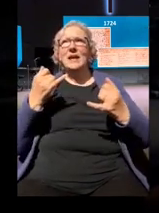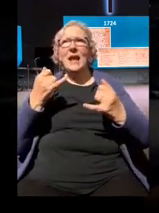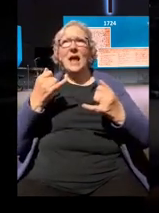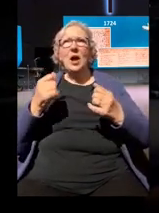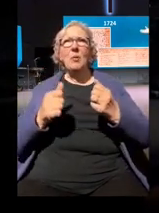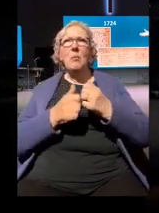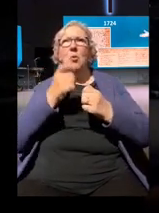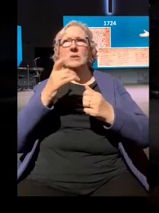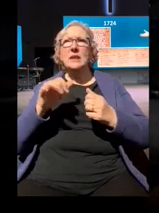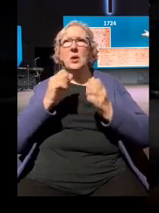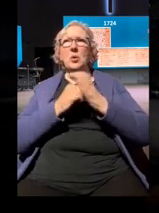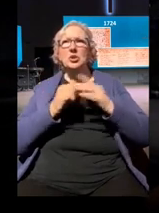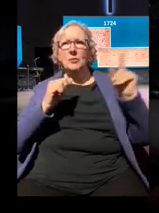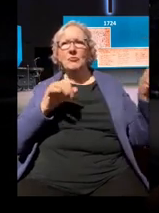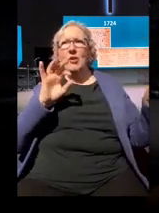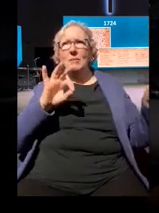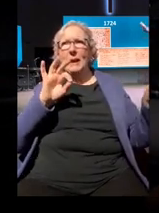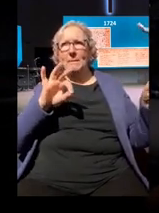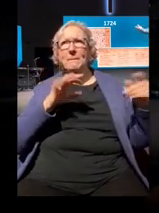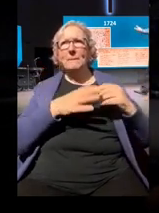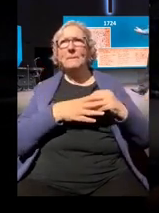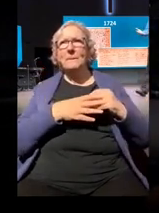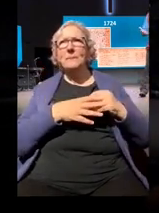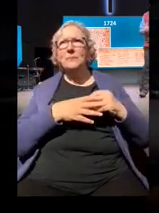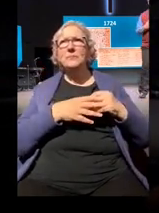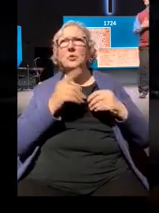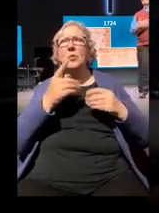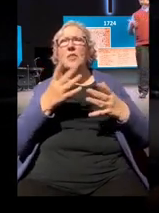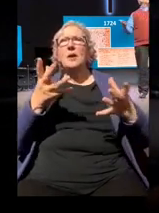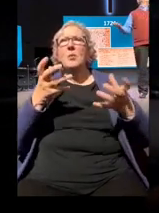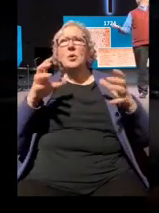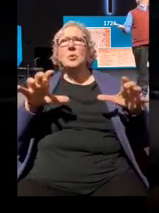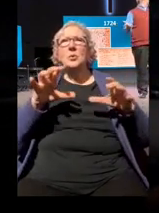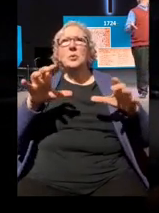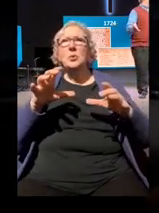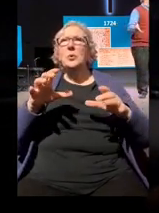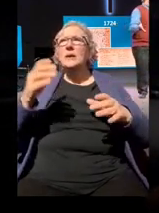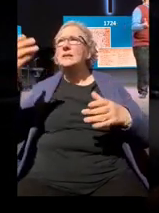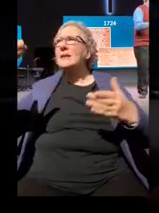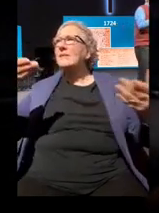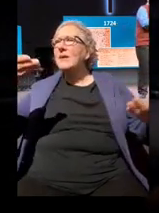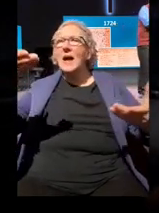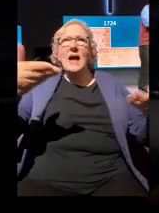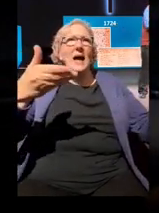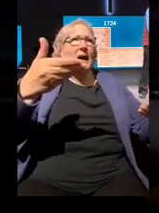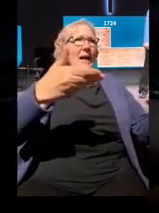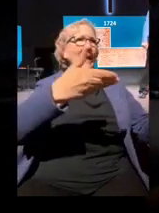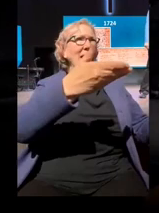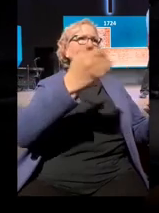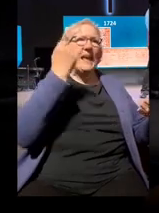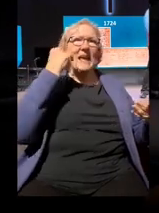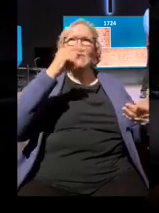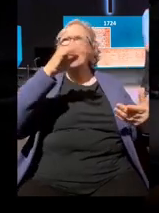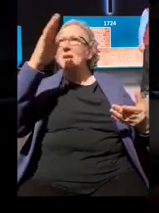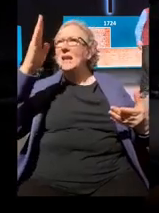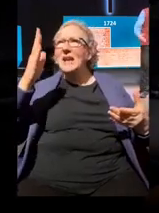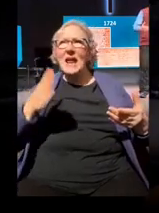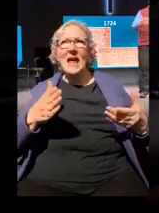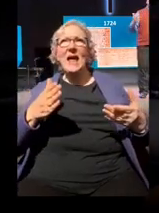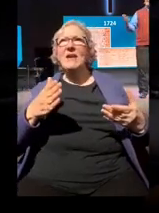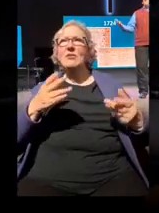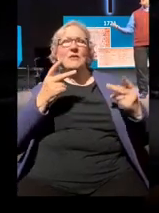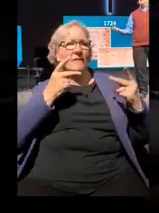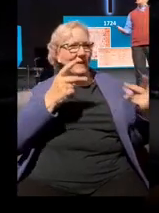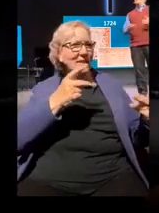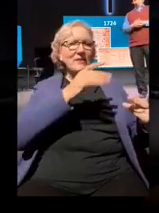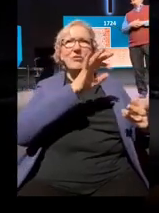in Framingham. And one thing I wanted to do was extend an invitation to you all. If you've never had a chance to visit the Framingham campus,